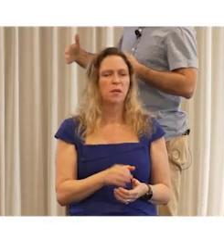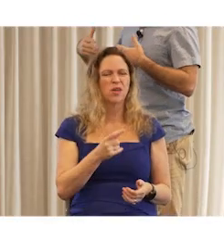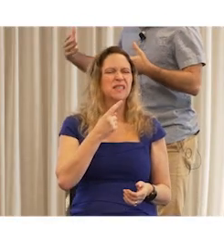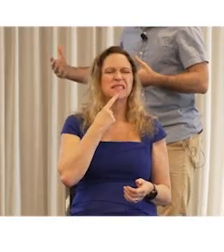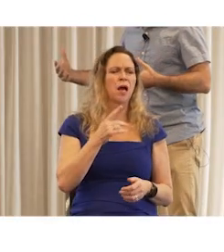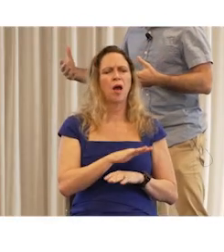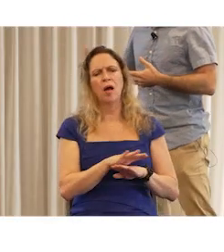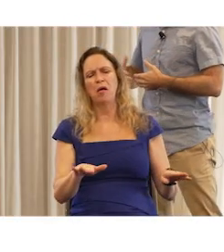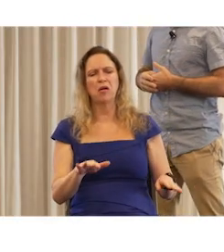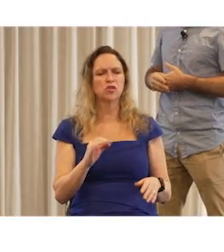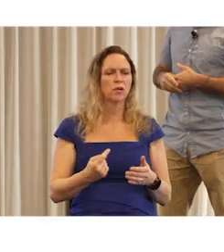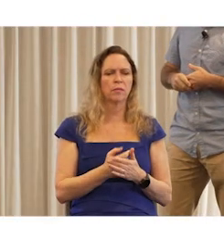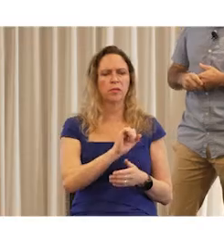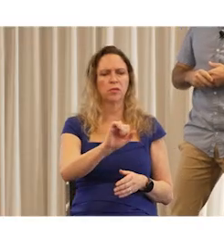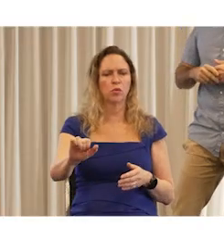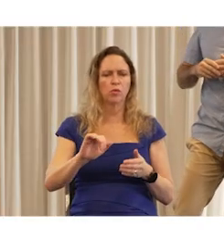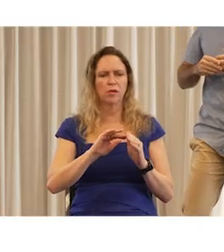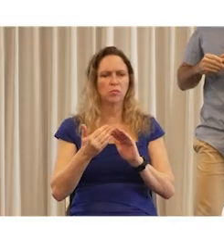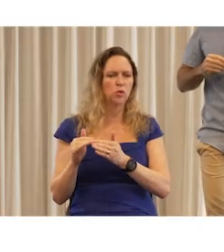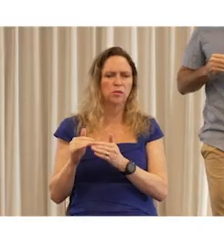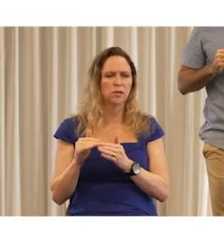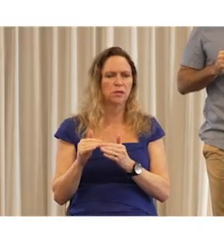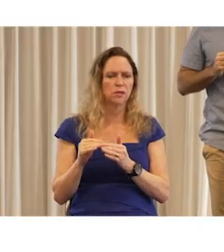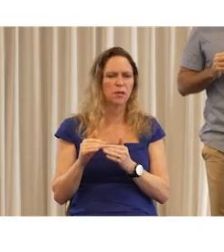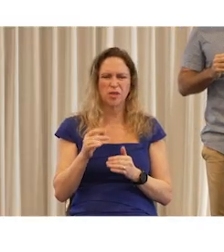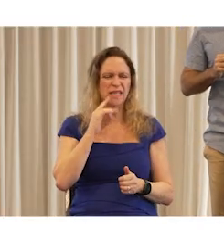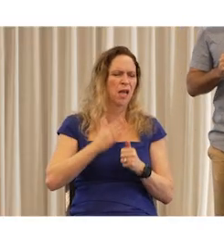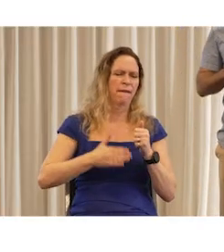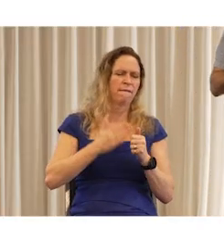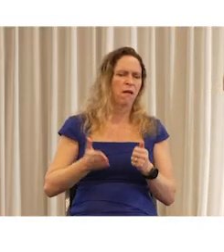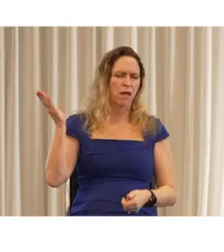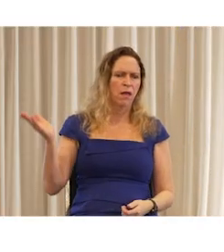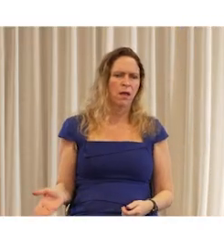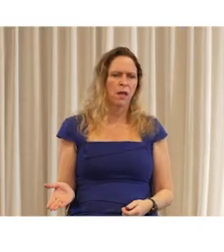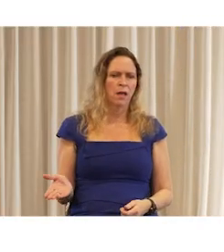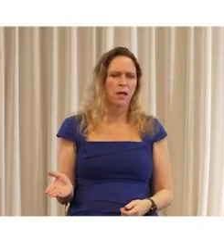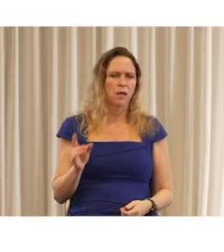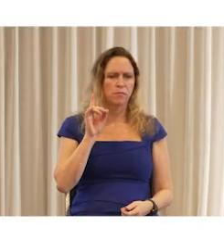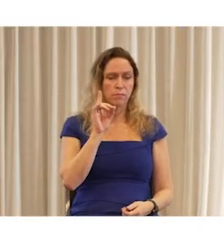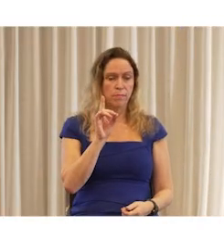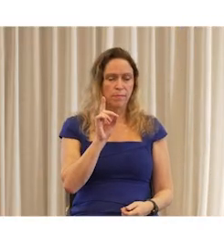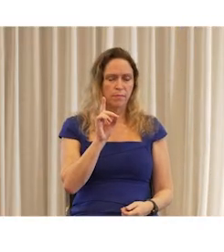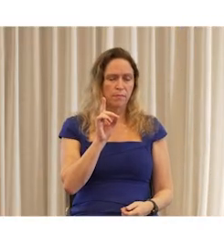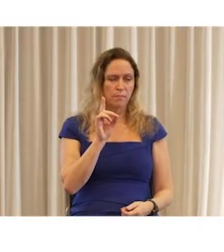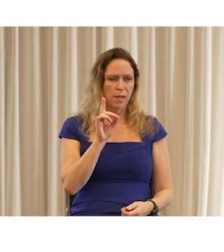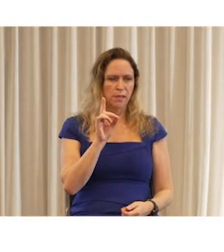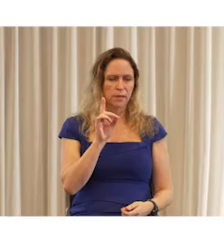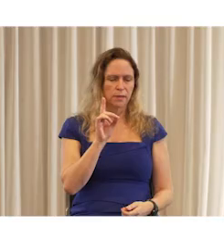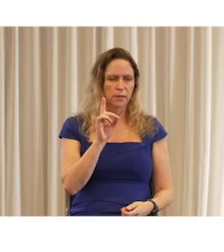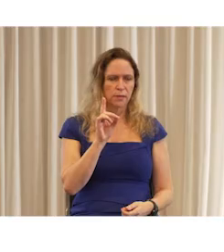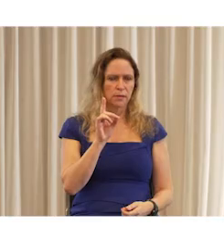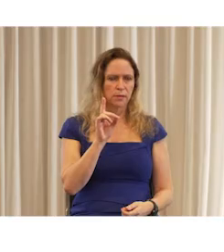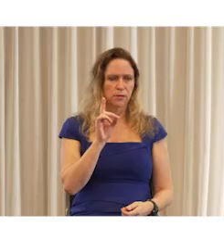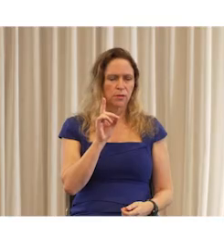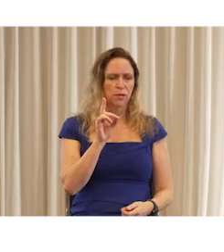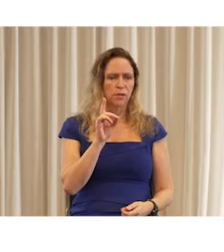are happening in your local communities. It's to really highlight that by default, by the way that